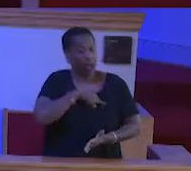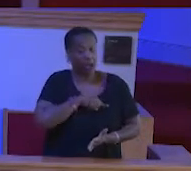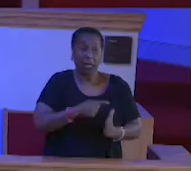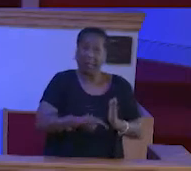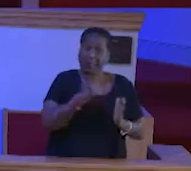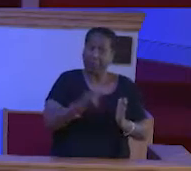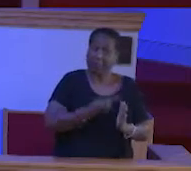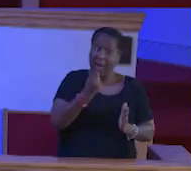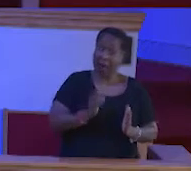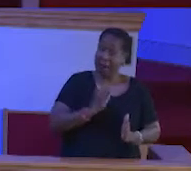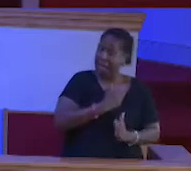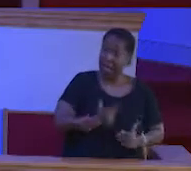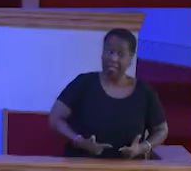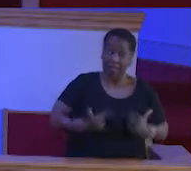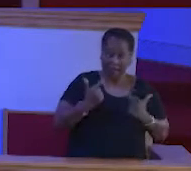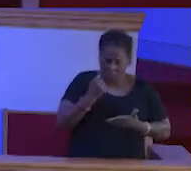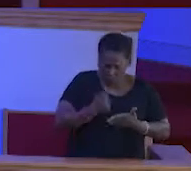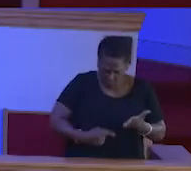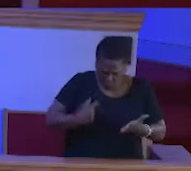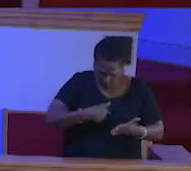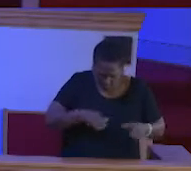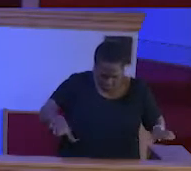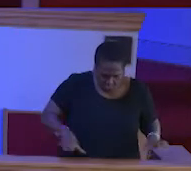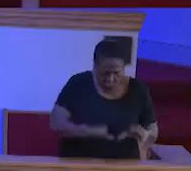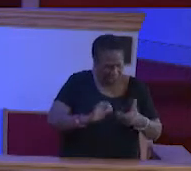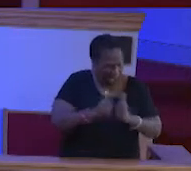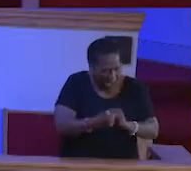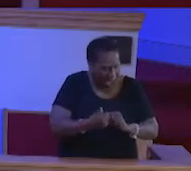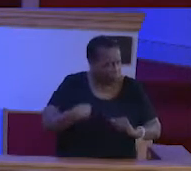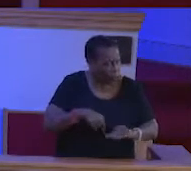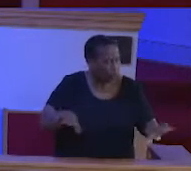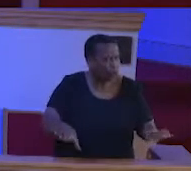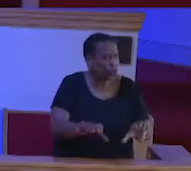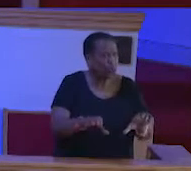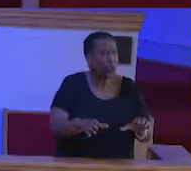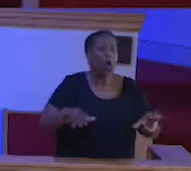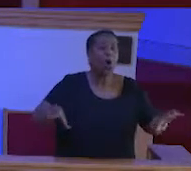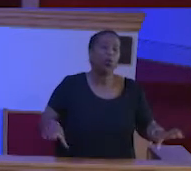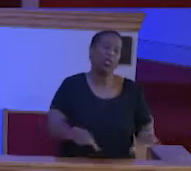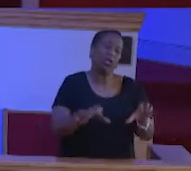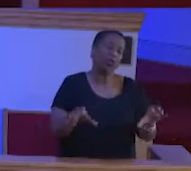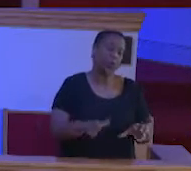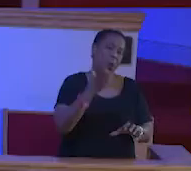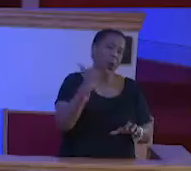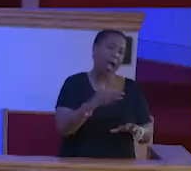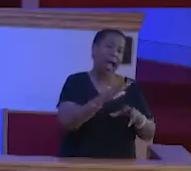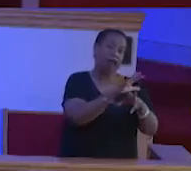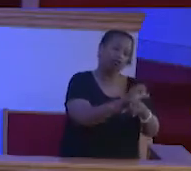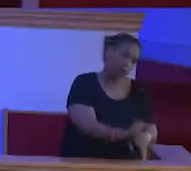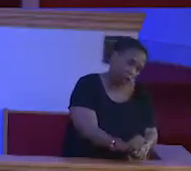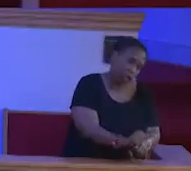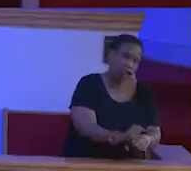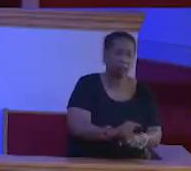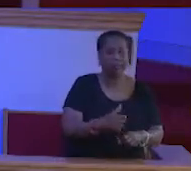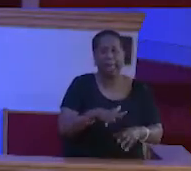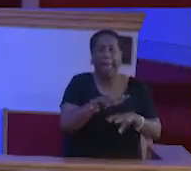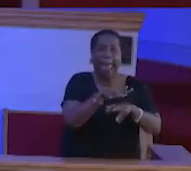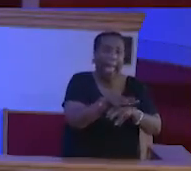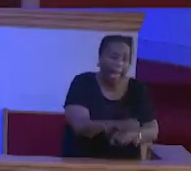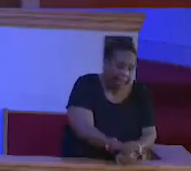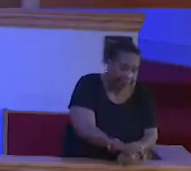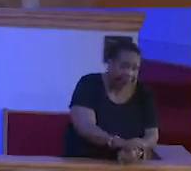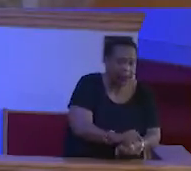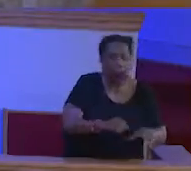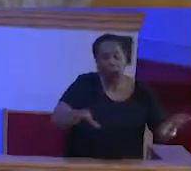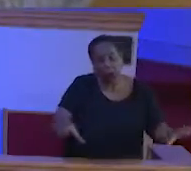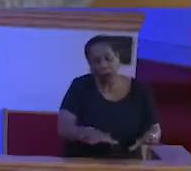when we look at what we do and how we do it, we realize that we do it more out of tradition, more out of habit,